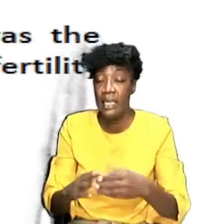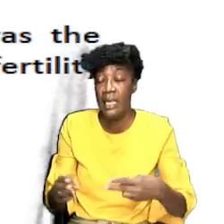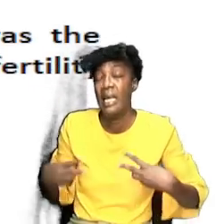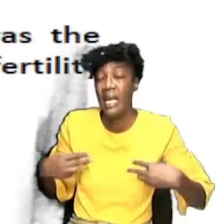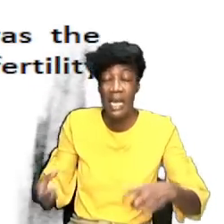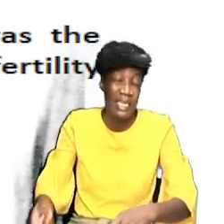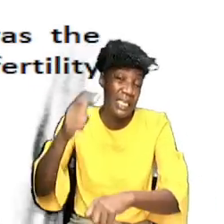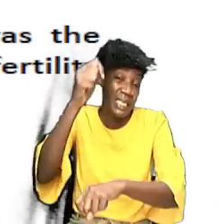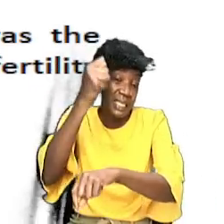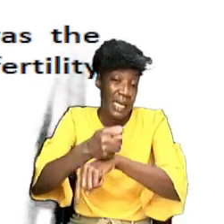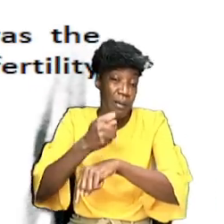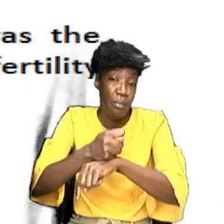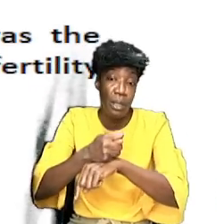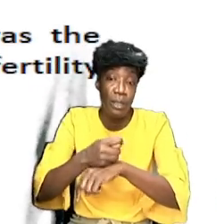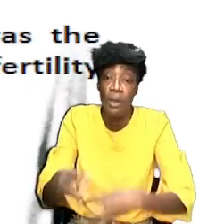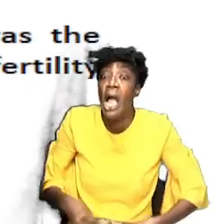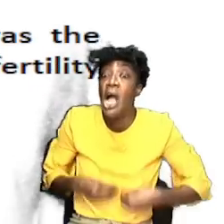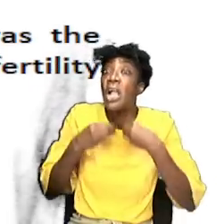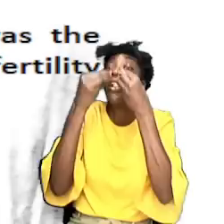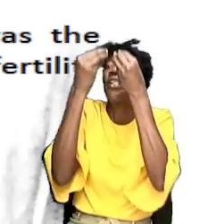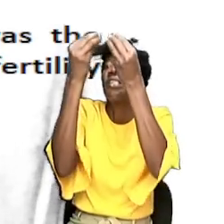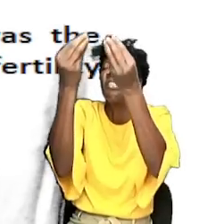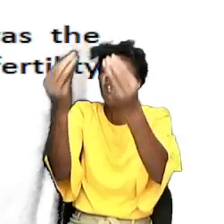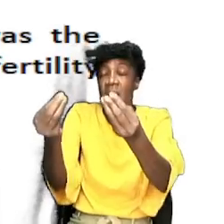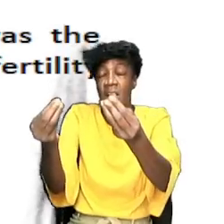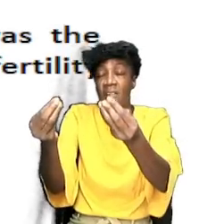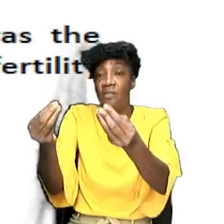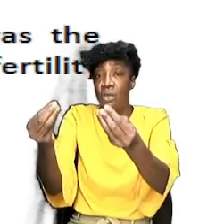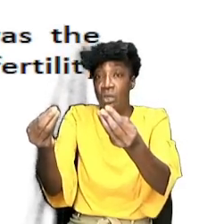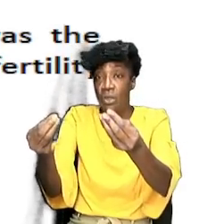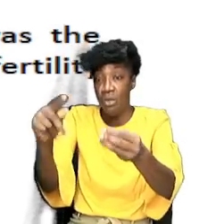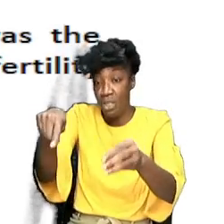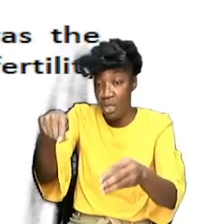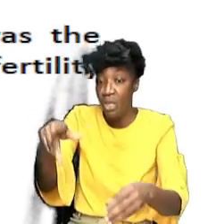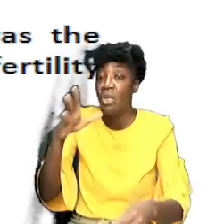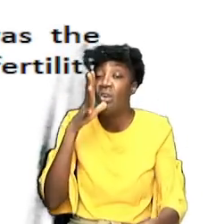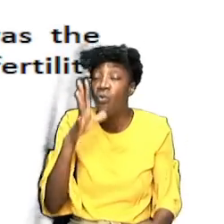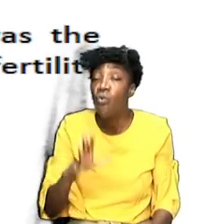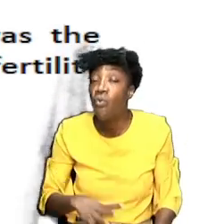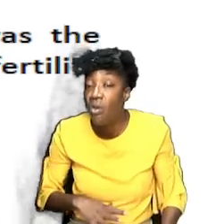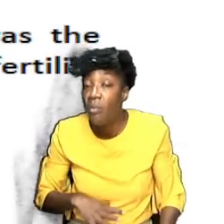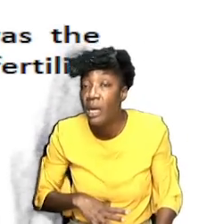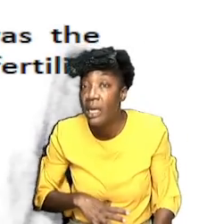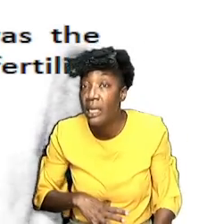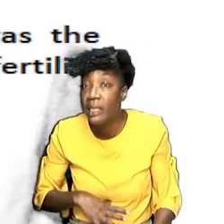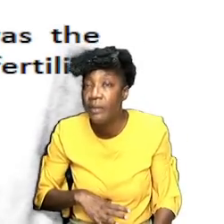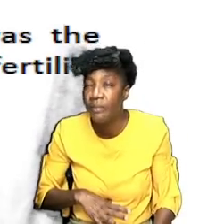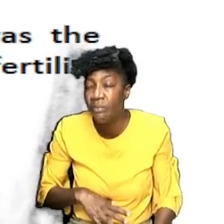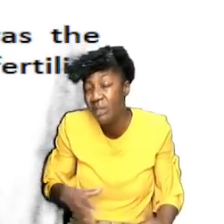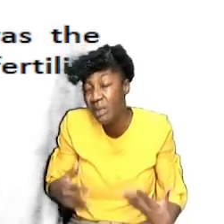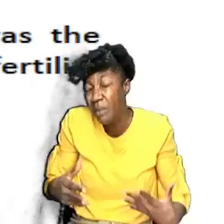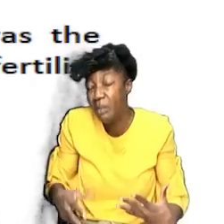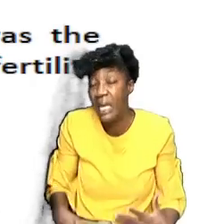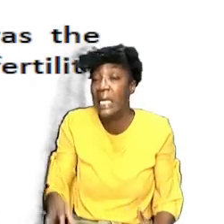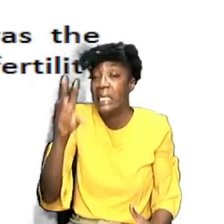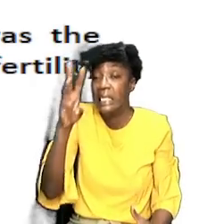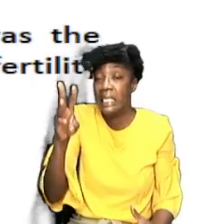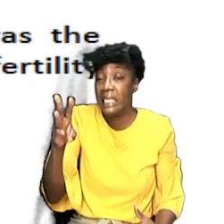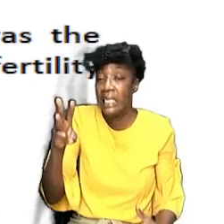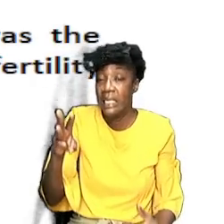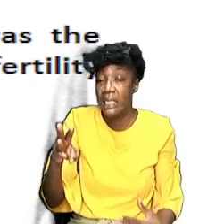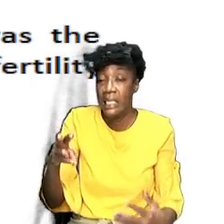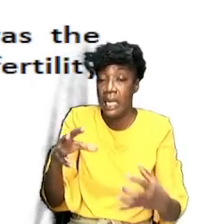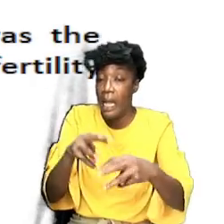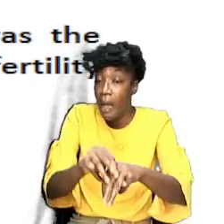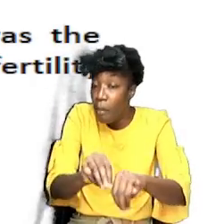that was dedicated to Diana. And the city of Ephesus was about 6 miles from what is called